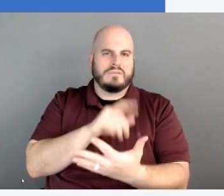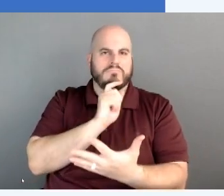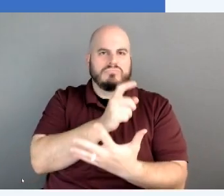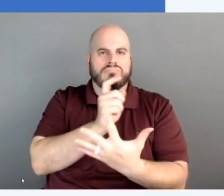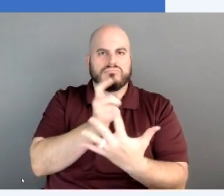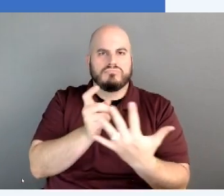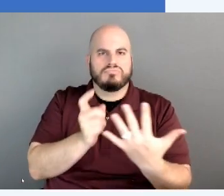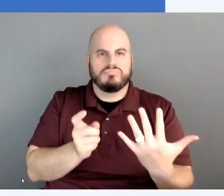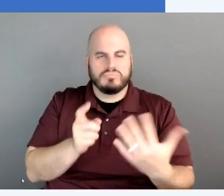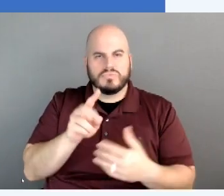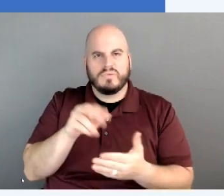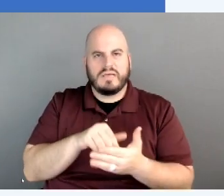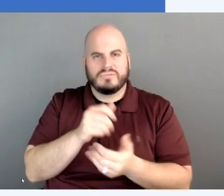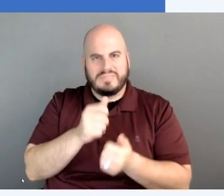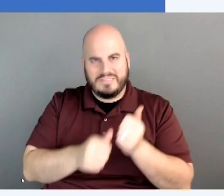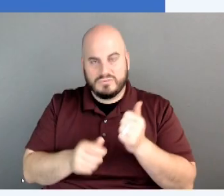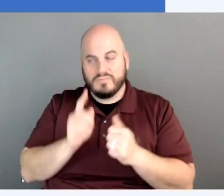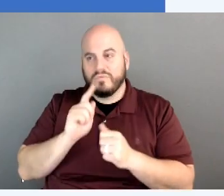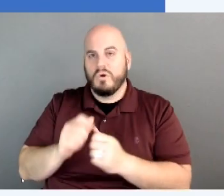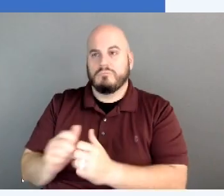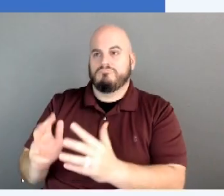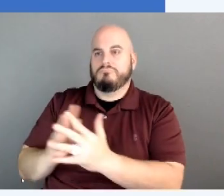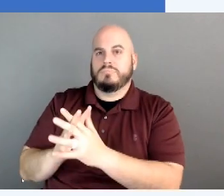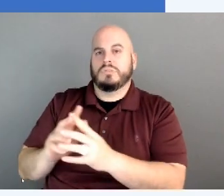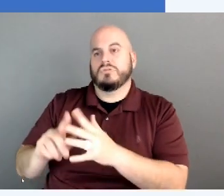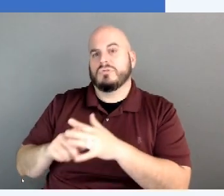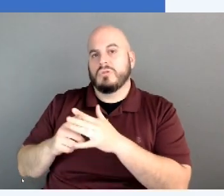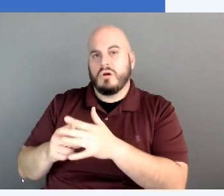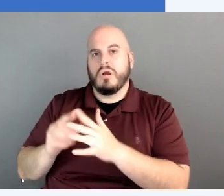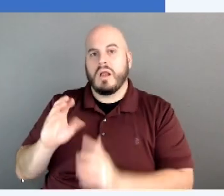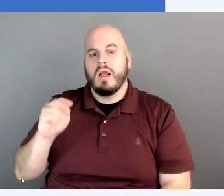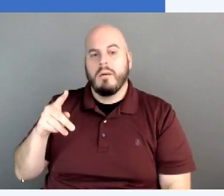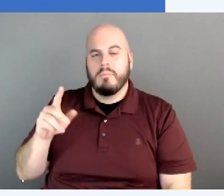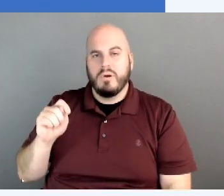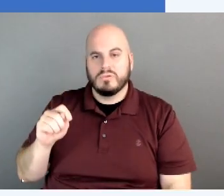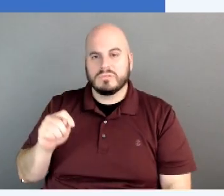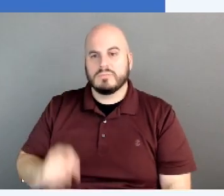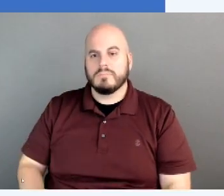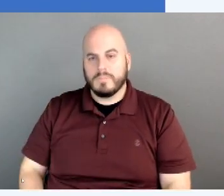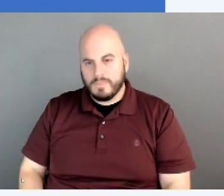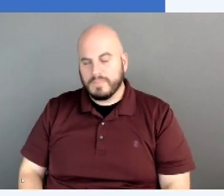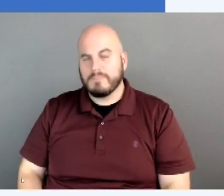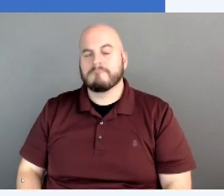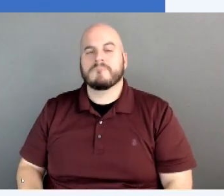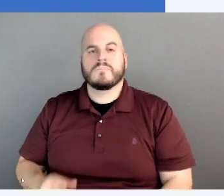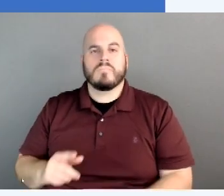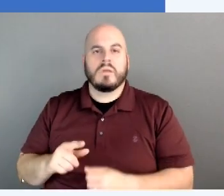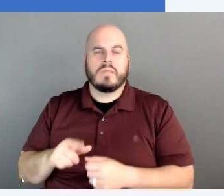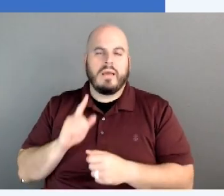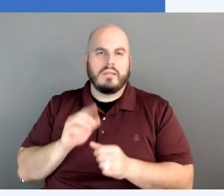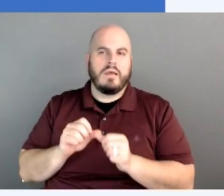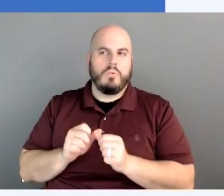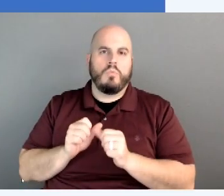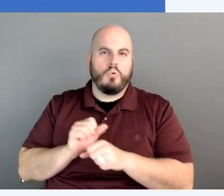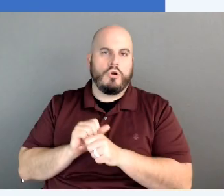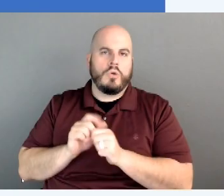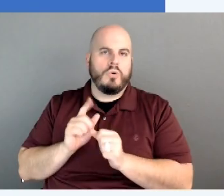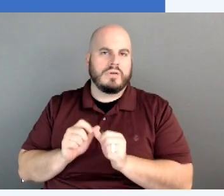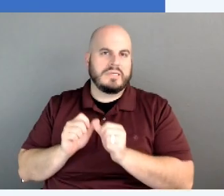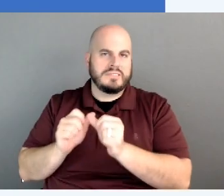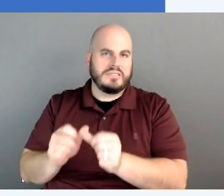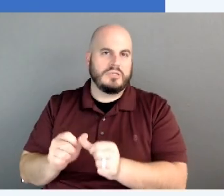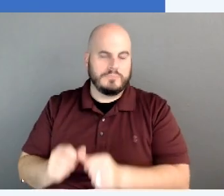and composting on site. So that's something we were able to do with the Partners for Places, and that work will continue through this funding as